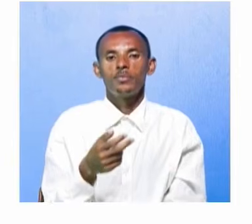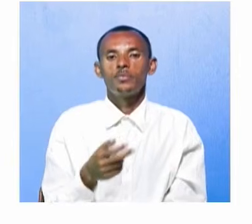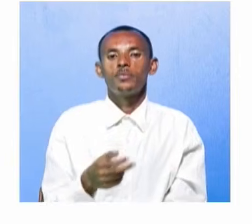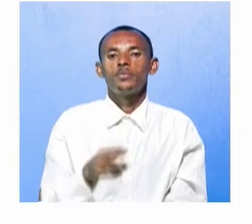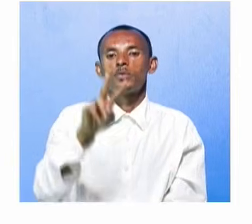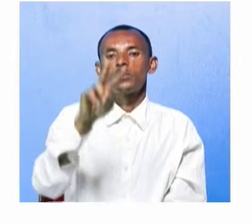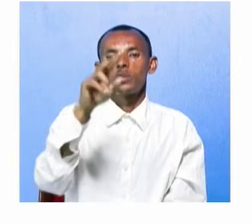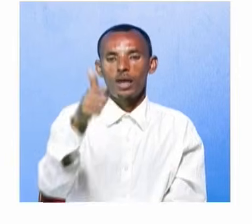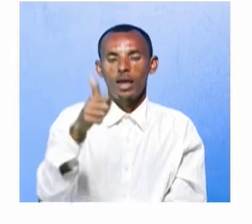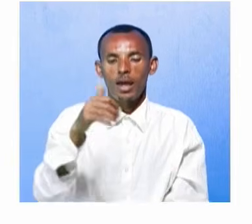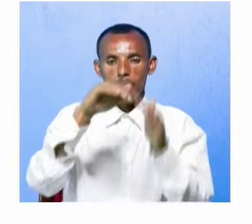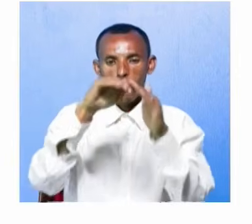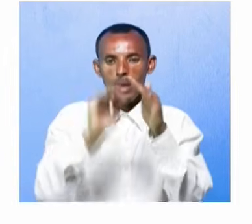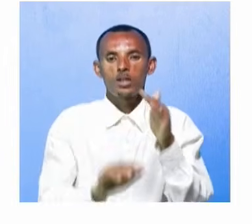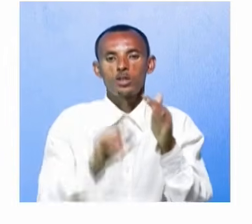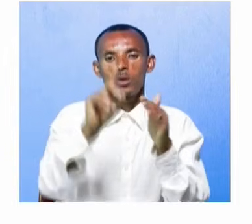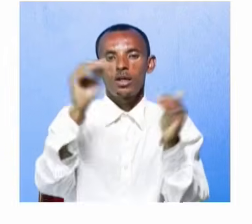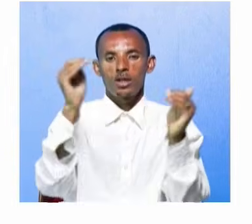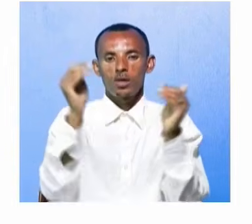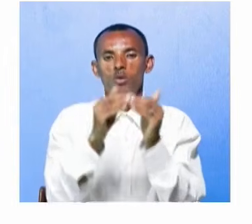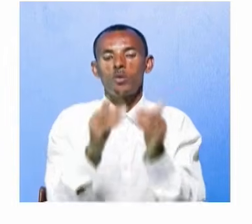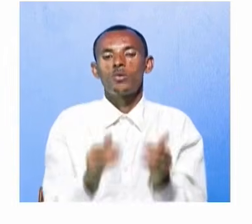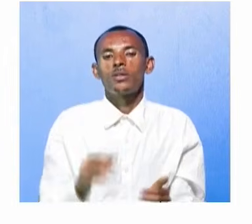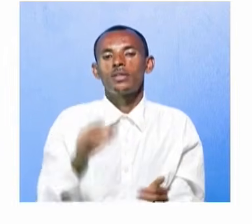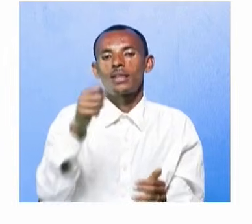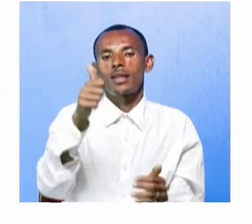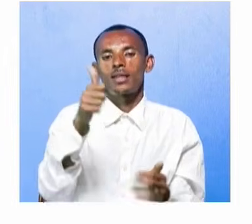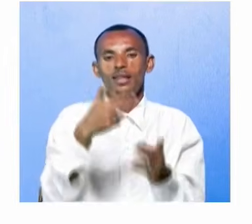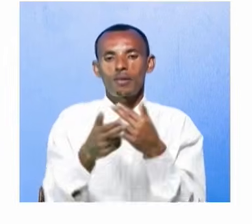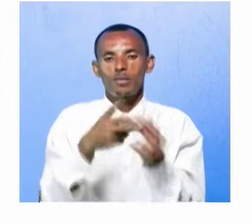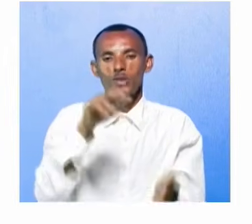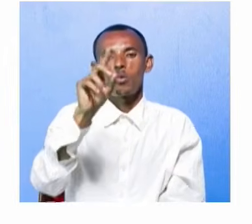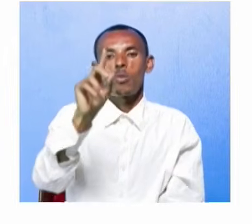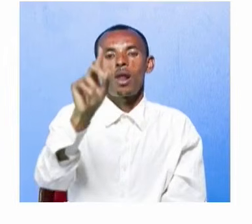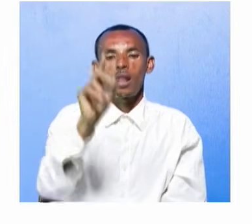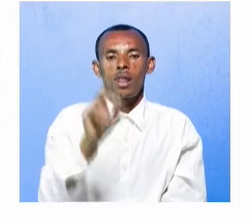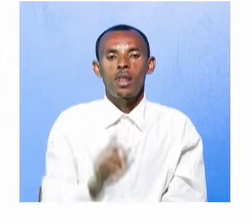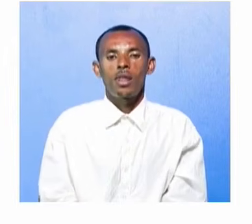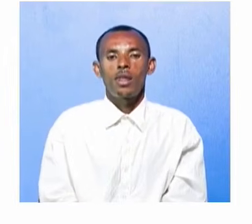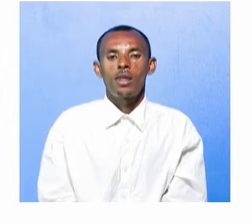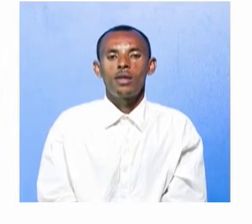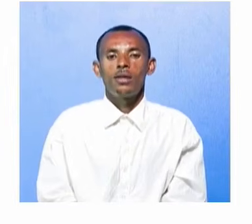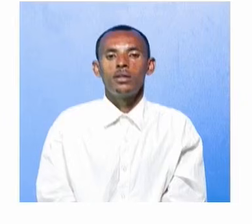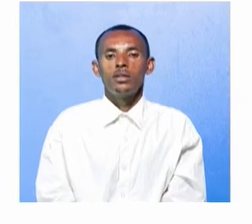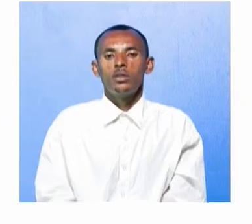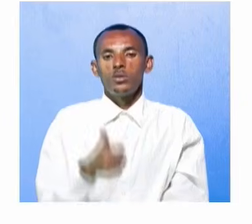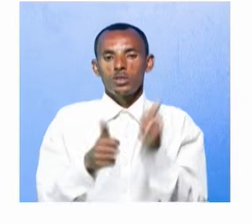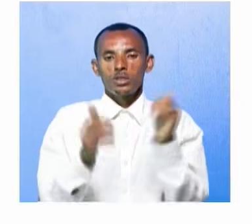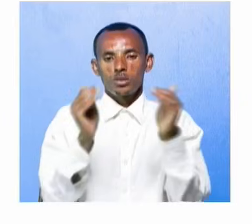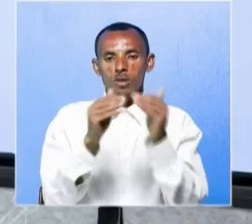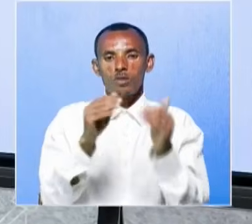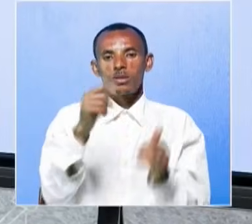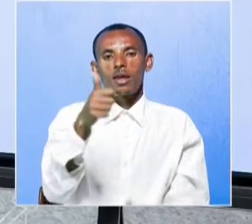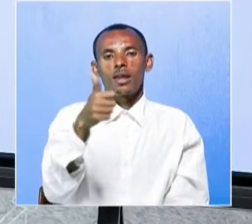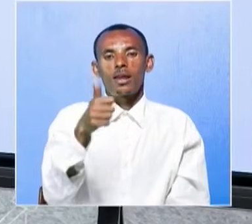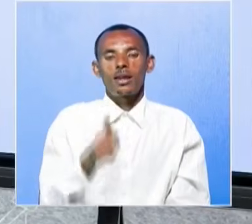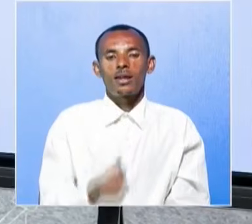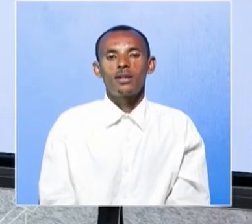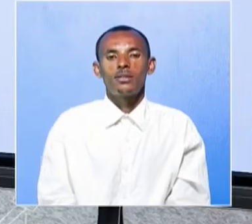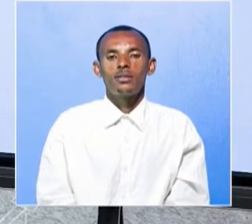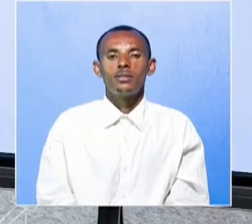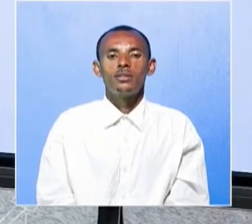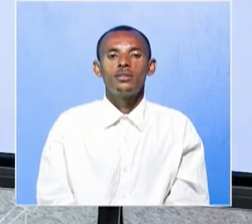2A minus 1 is equal to 10 times 1. 10 times 1, which is 10. So